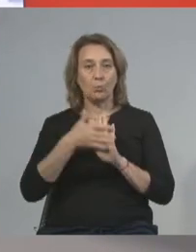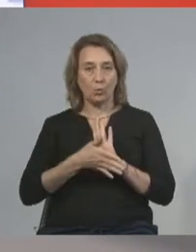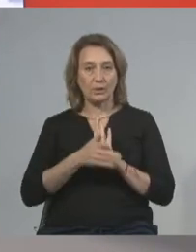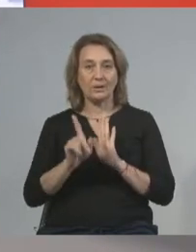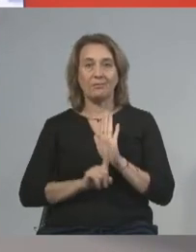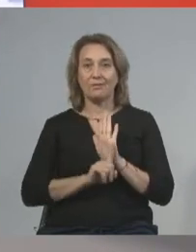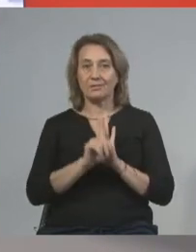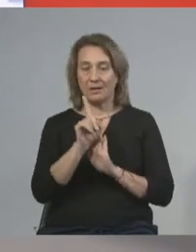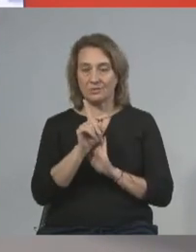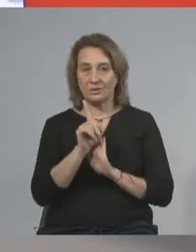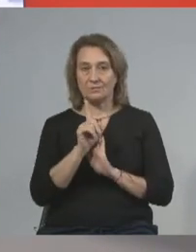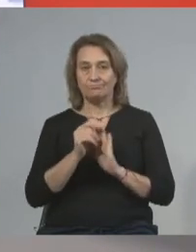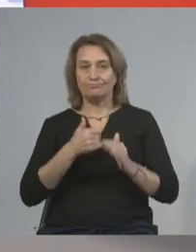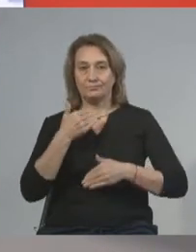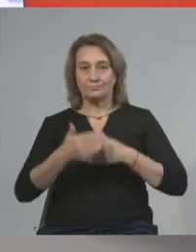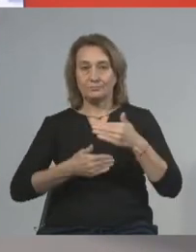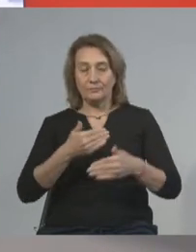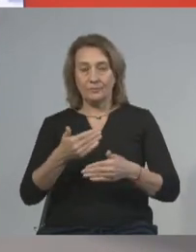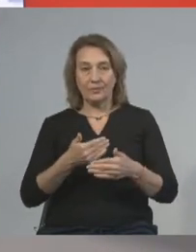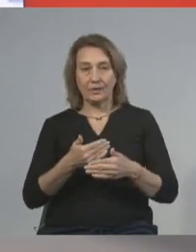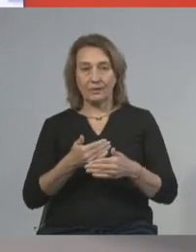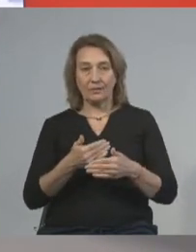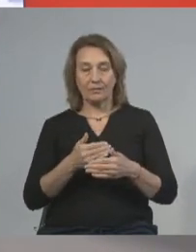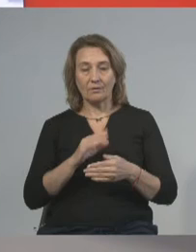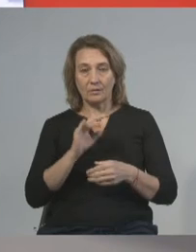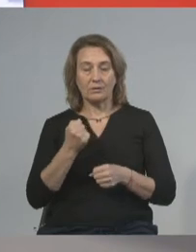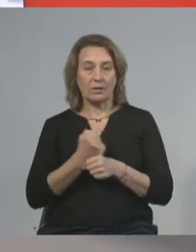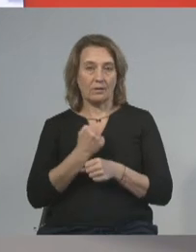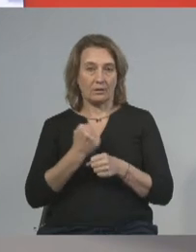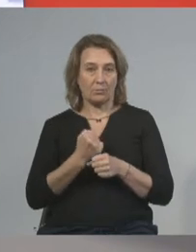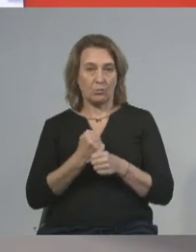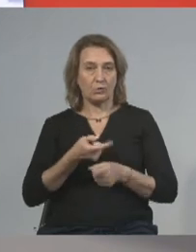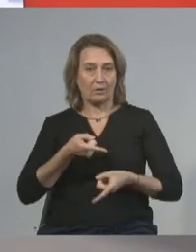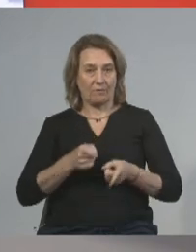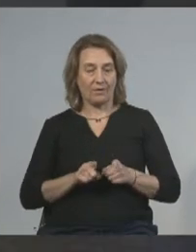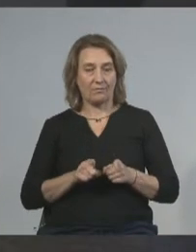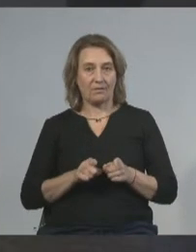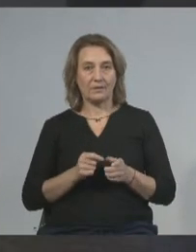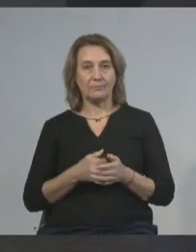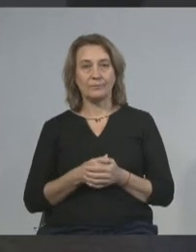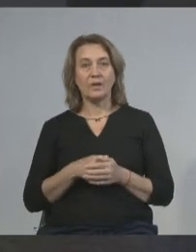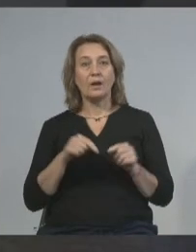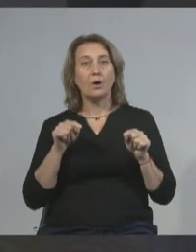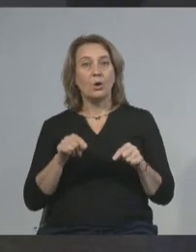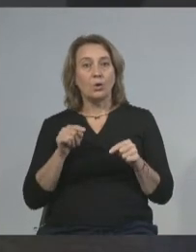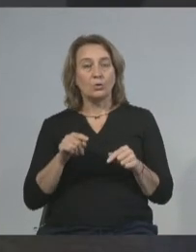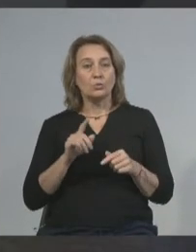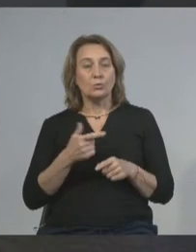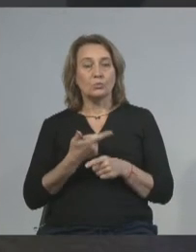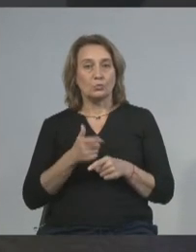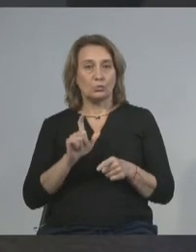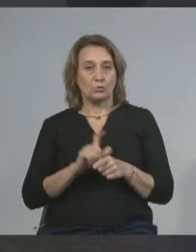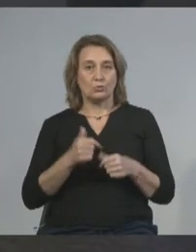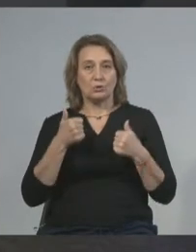those people who understood how to do that started building this communication and understood that it is quite efficient